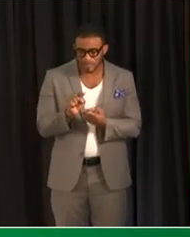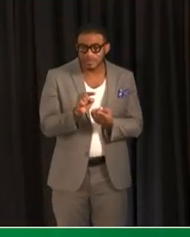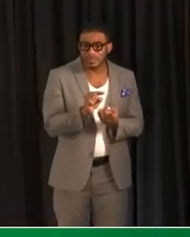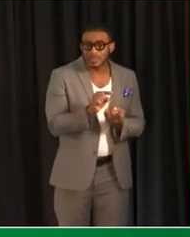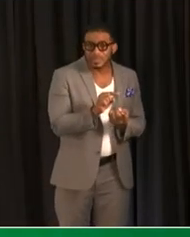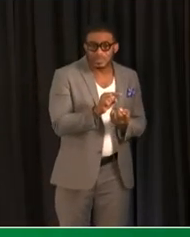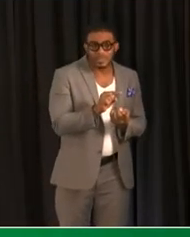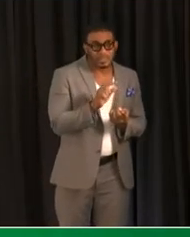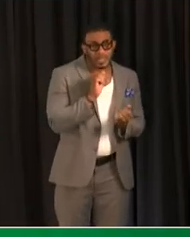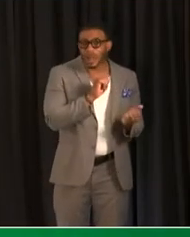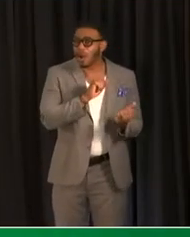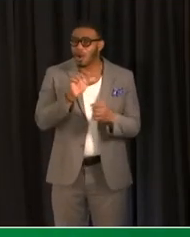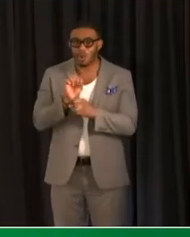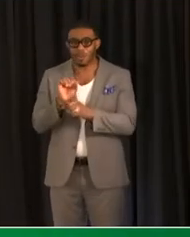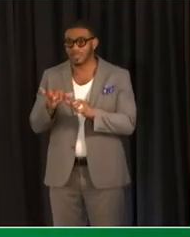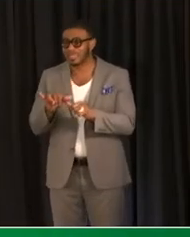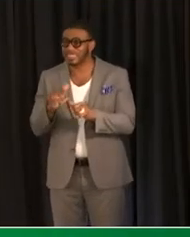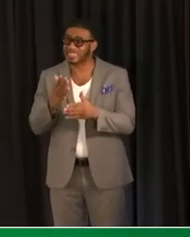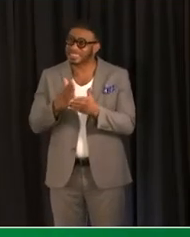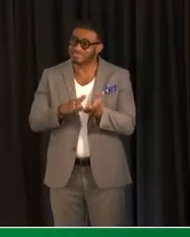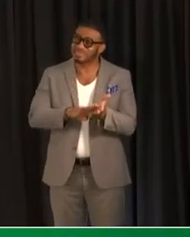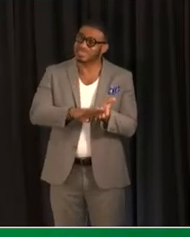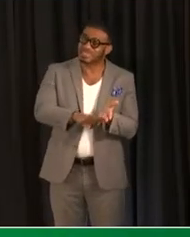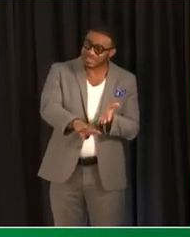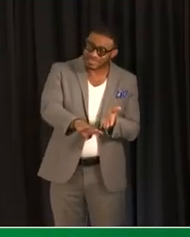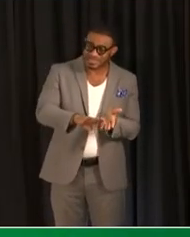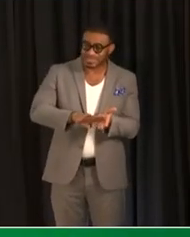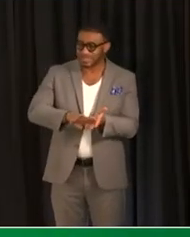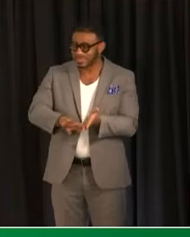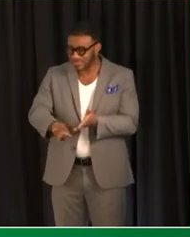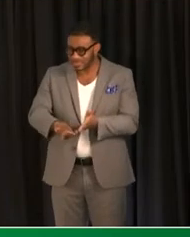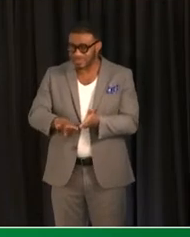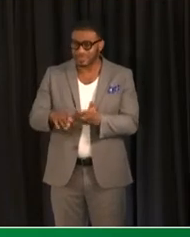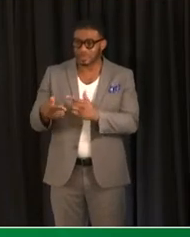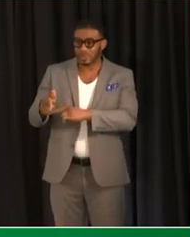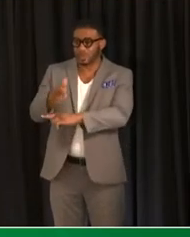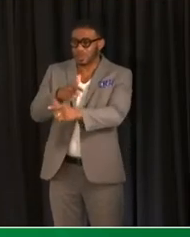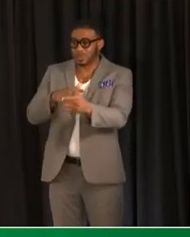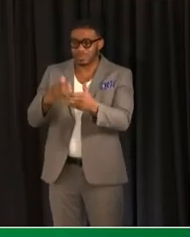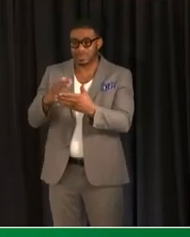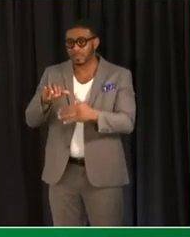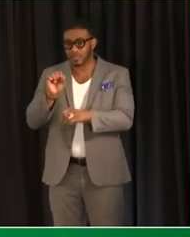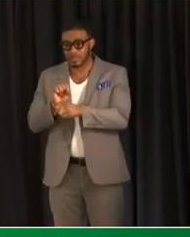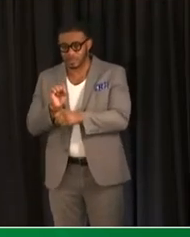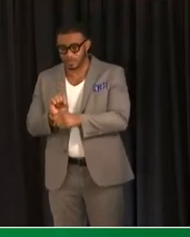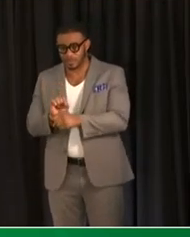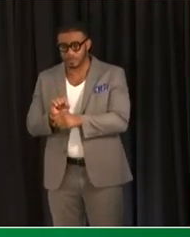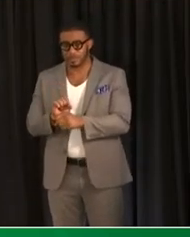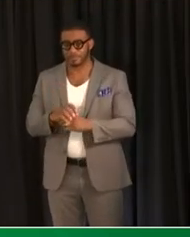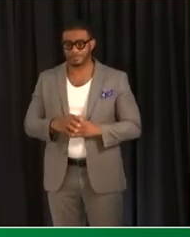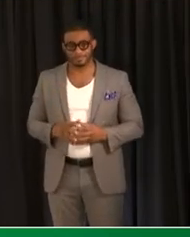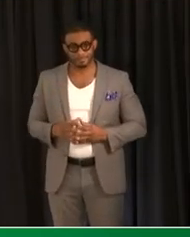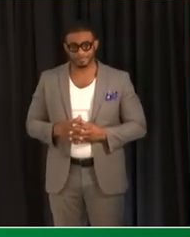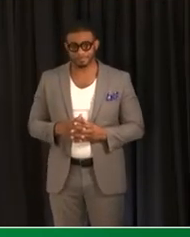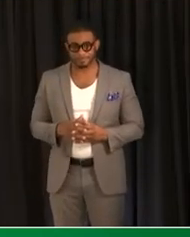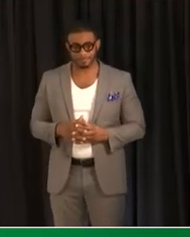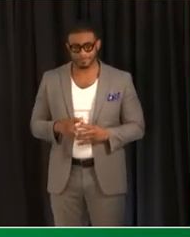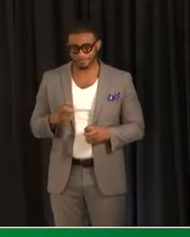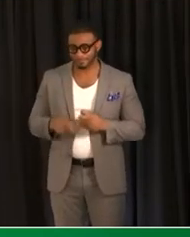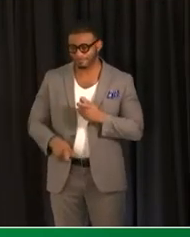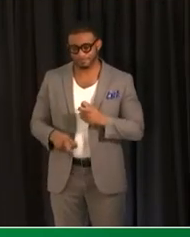couldn't have all the employees, so we have to leave and rotate some of the employees into the